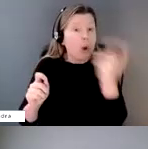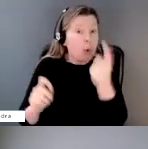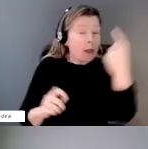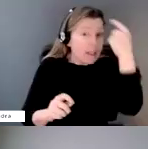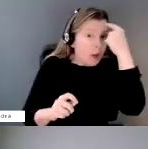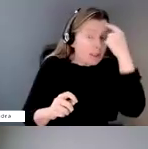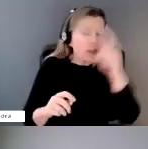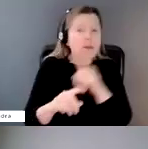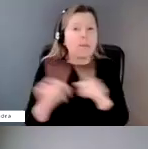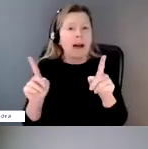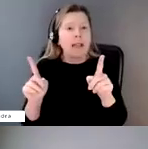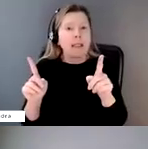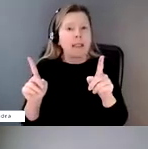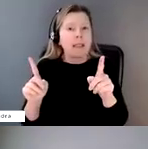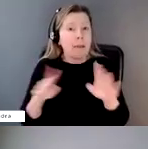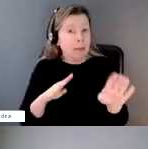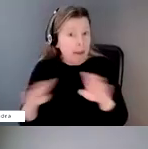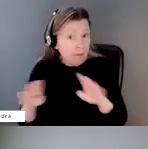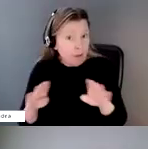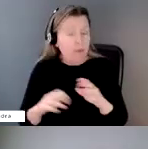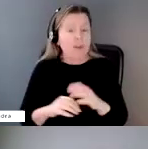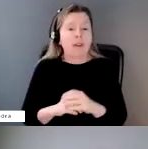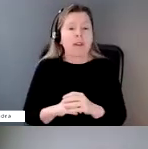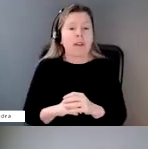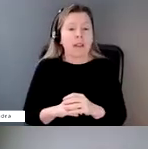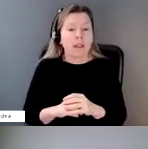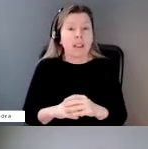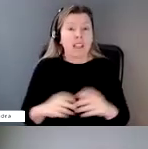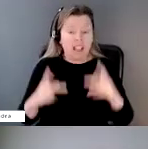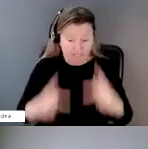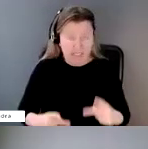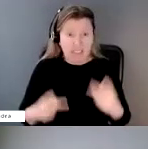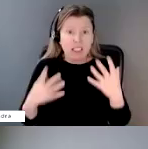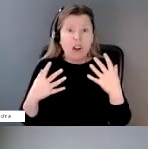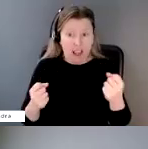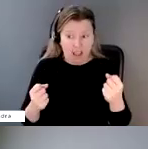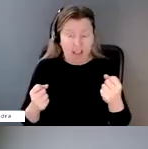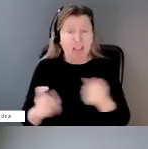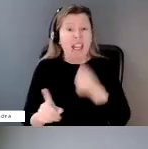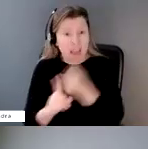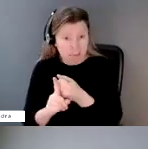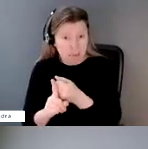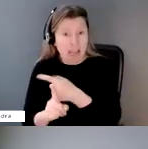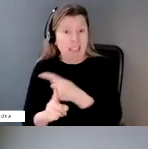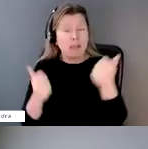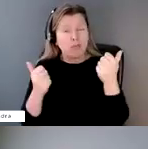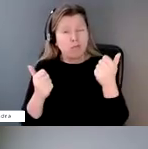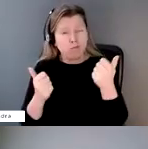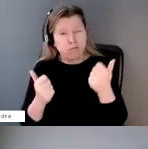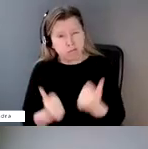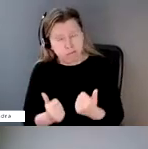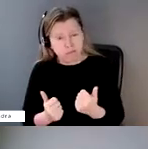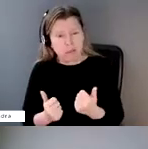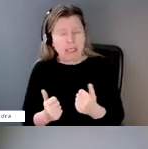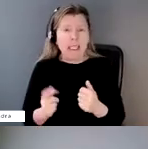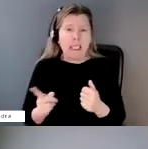also with regard to behavior. Physical health was also impacted. They